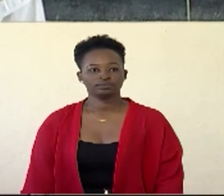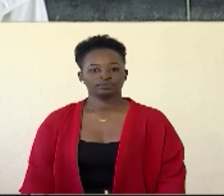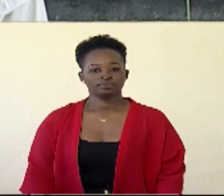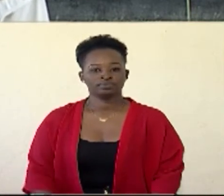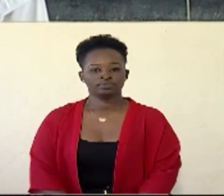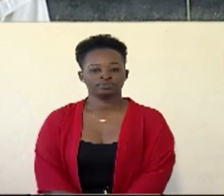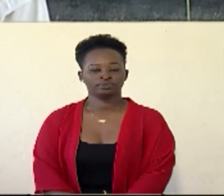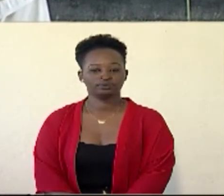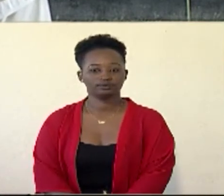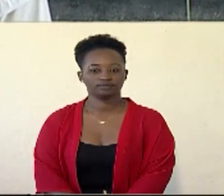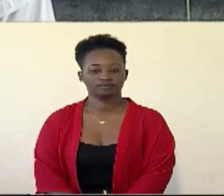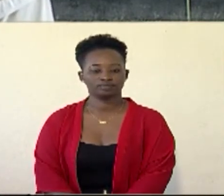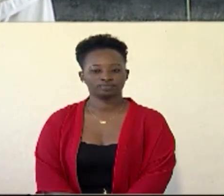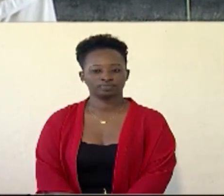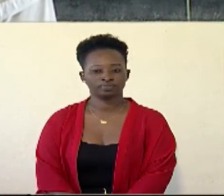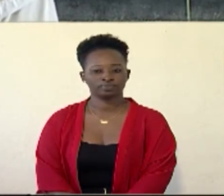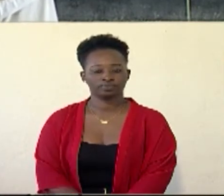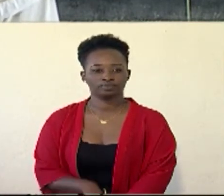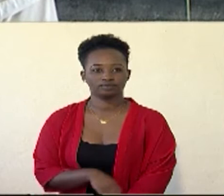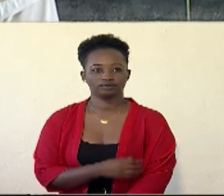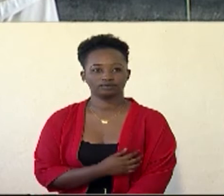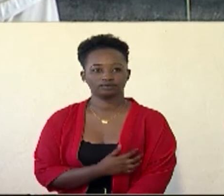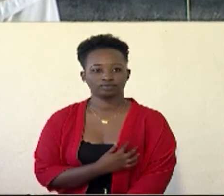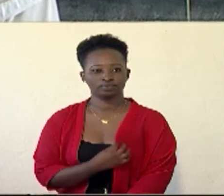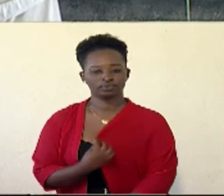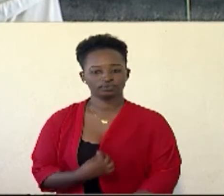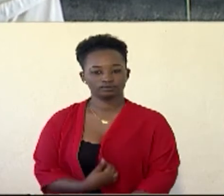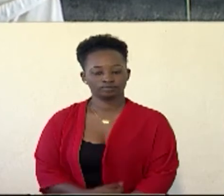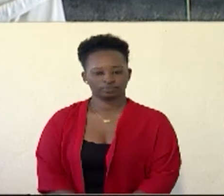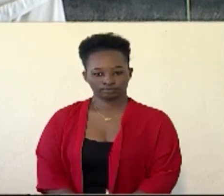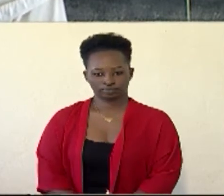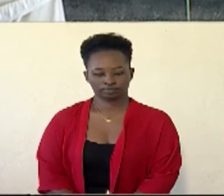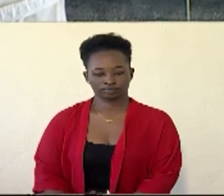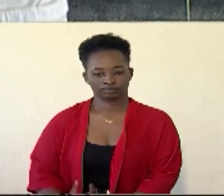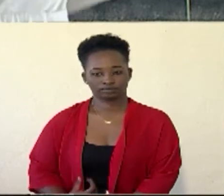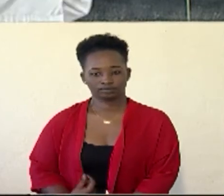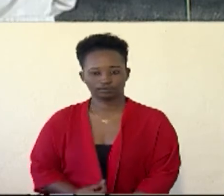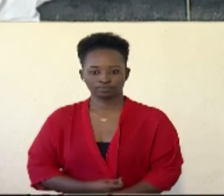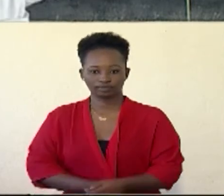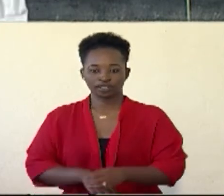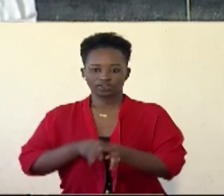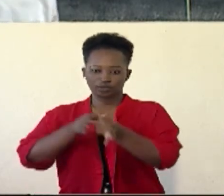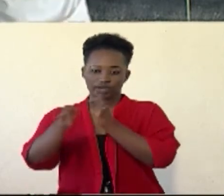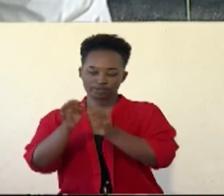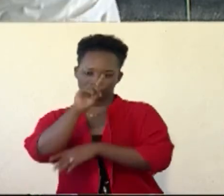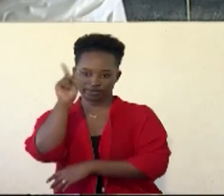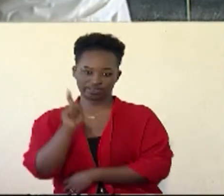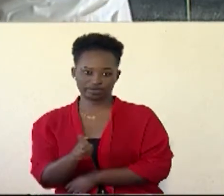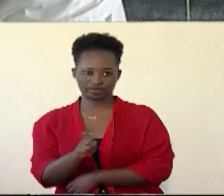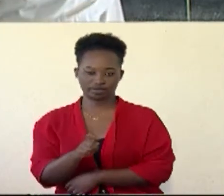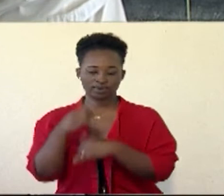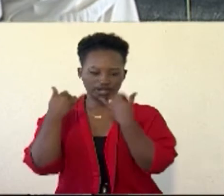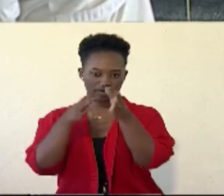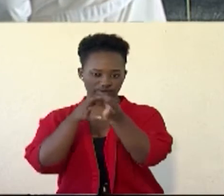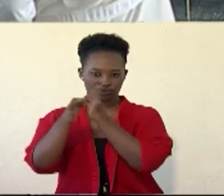expenditure. Divide by change in expenditure. We interpret the question. Let's interpret